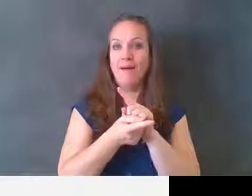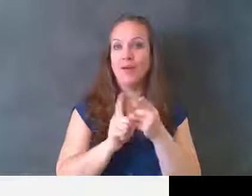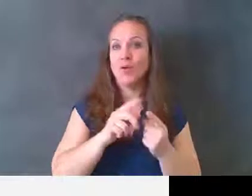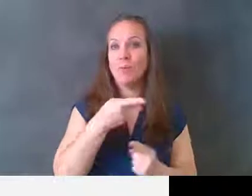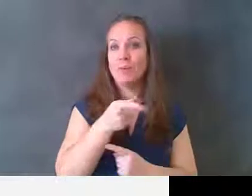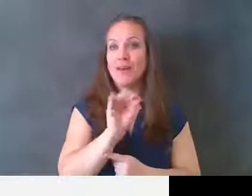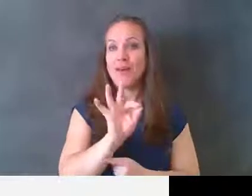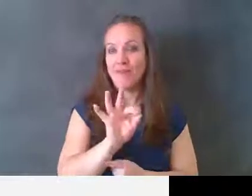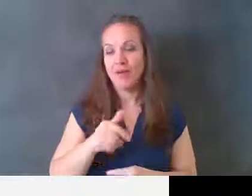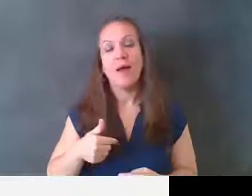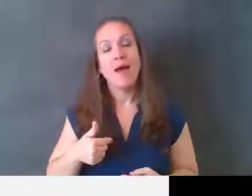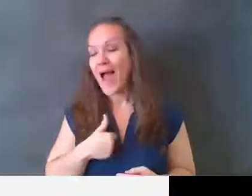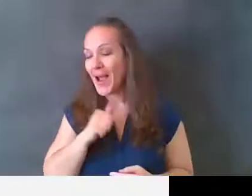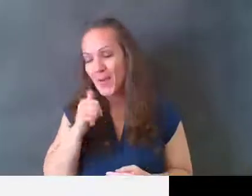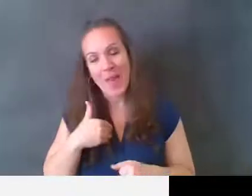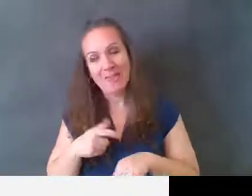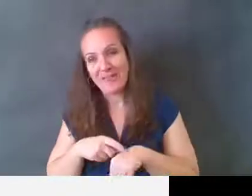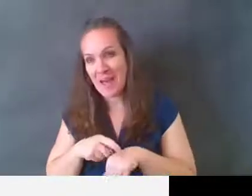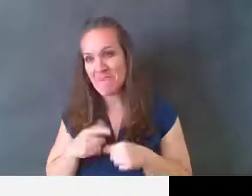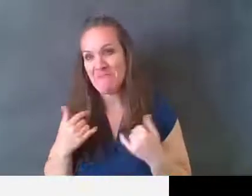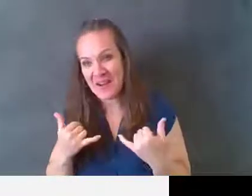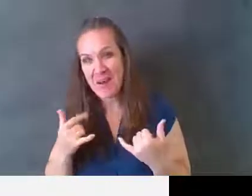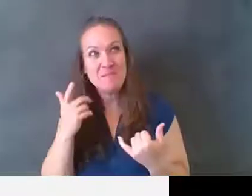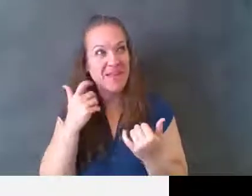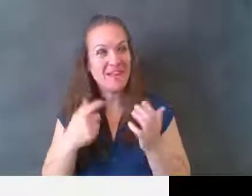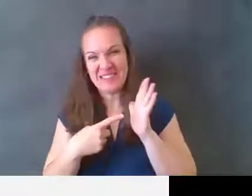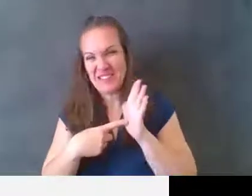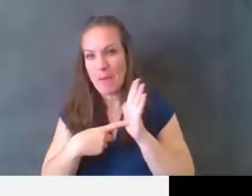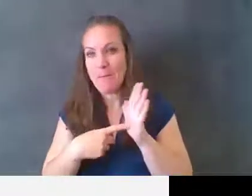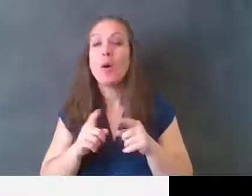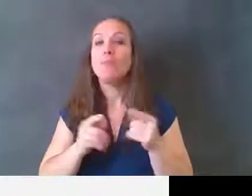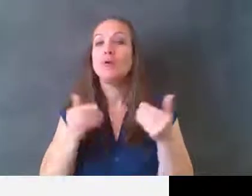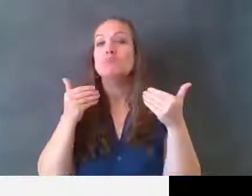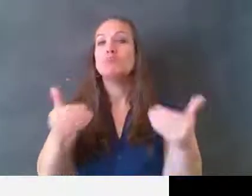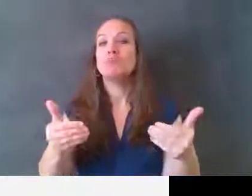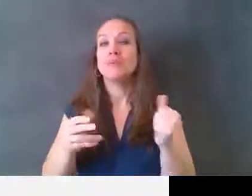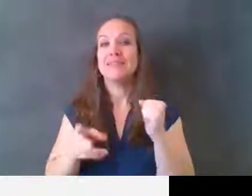today, so I'm not going to for this demonstration. I'm just going to hit Save.